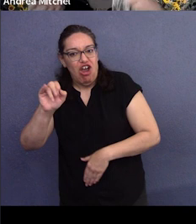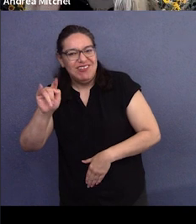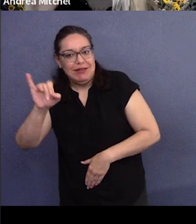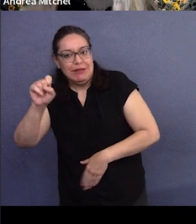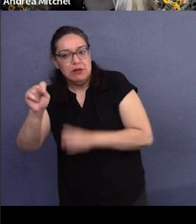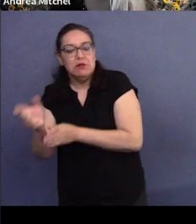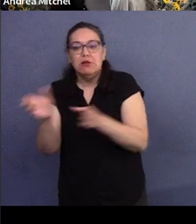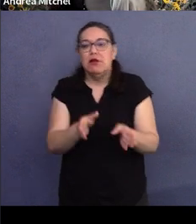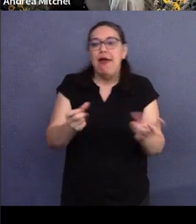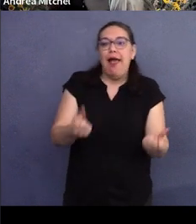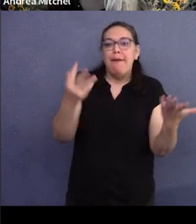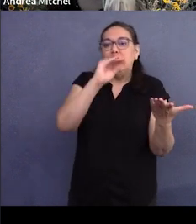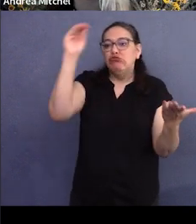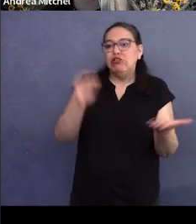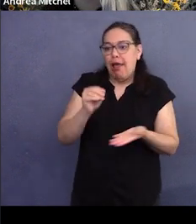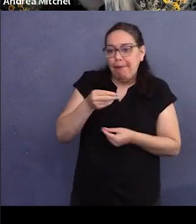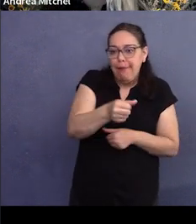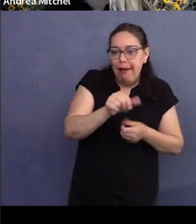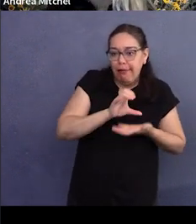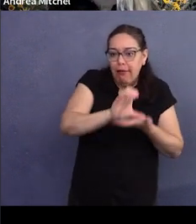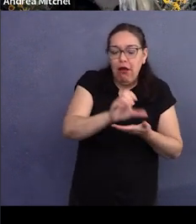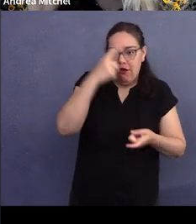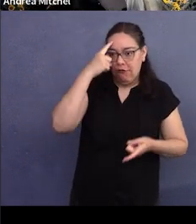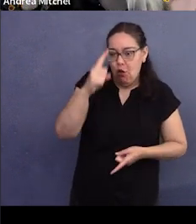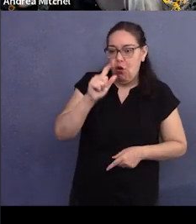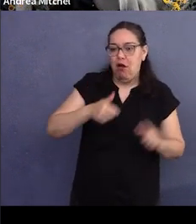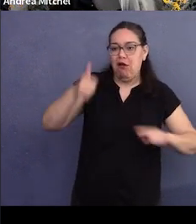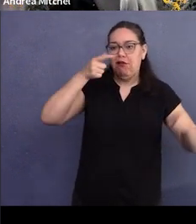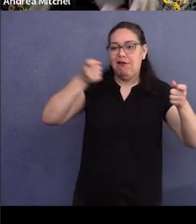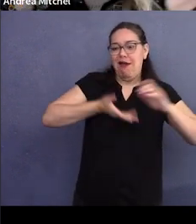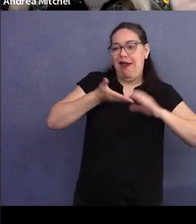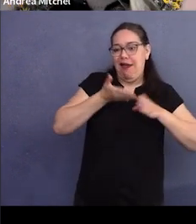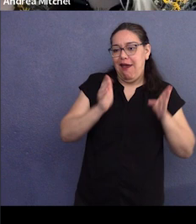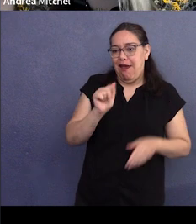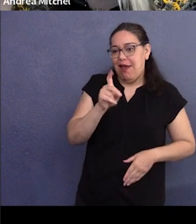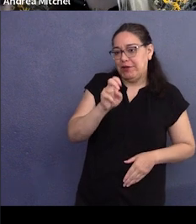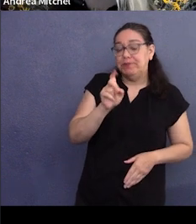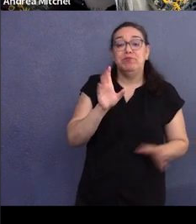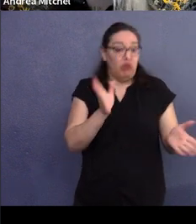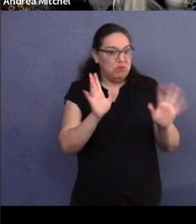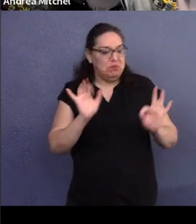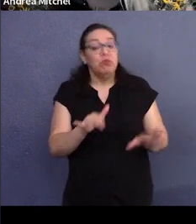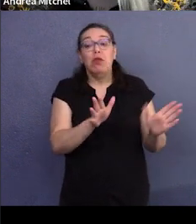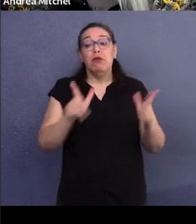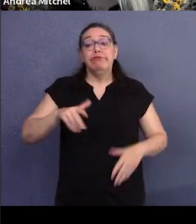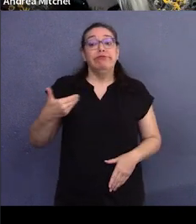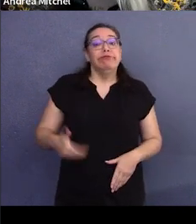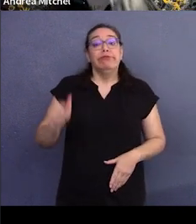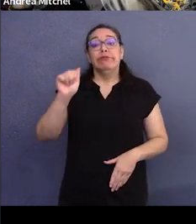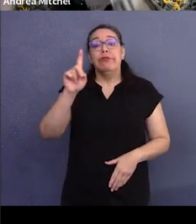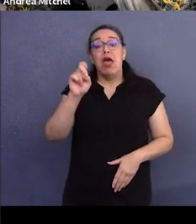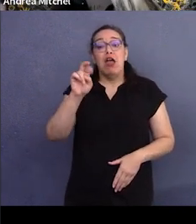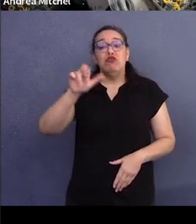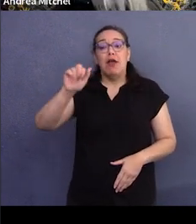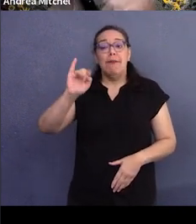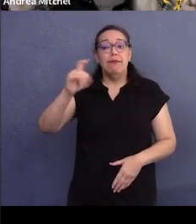will automatically tell you what that percentage is. So I'm Andrea Mitchell. I live in Oak Hills, also have a place in San Clemente,